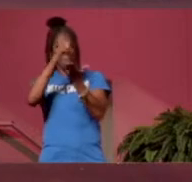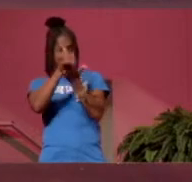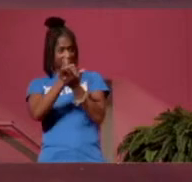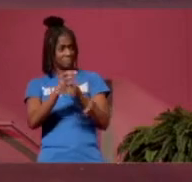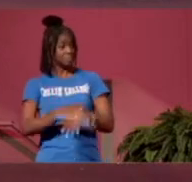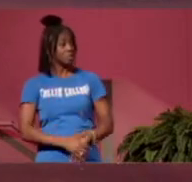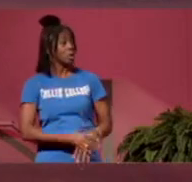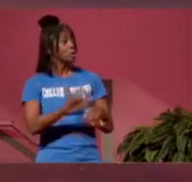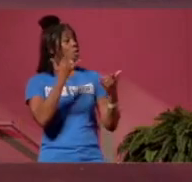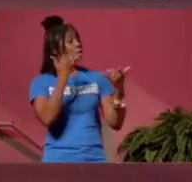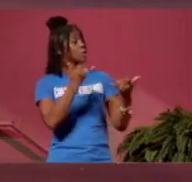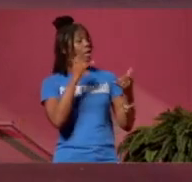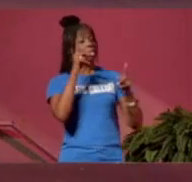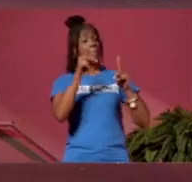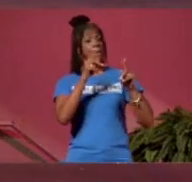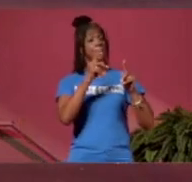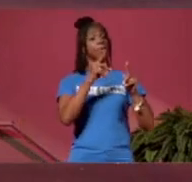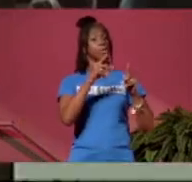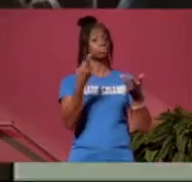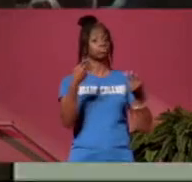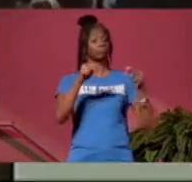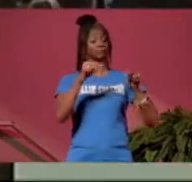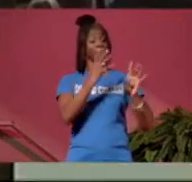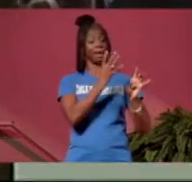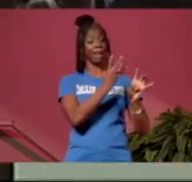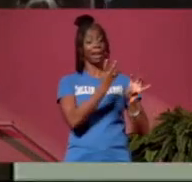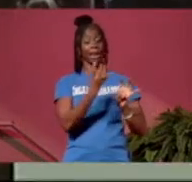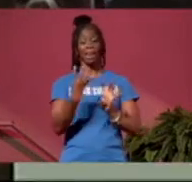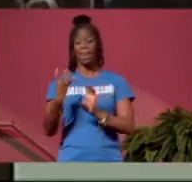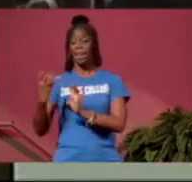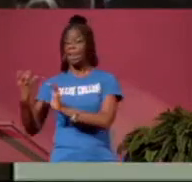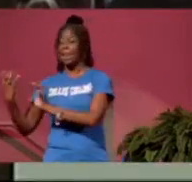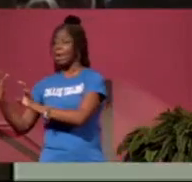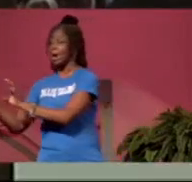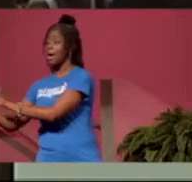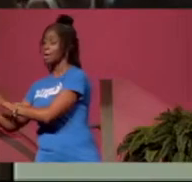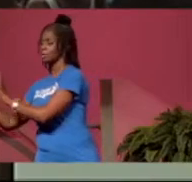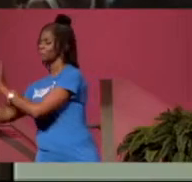to you in a private area. Come on, give God praise this morning. Give God praise.